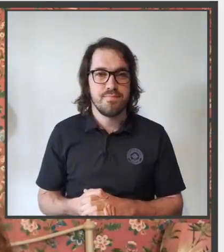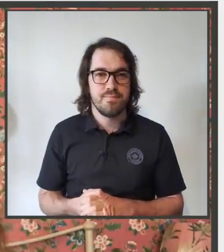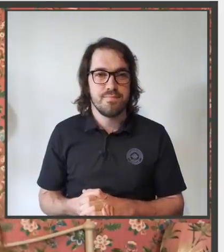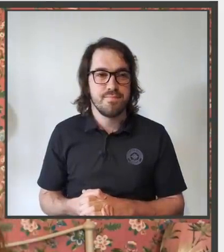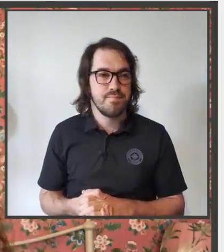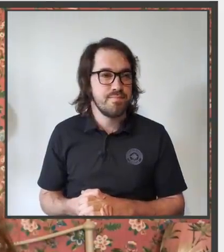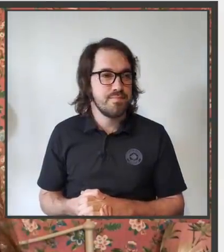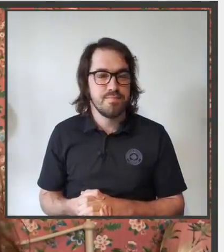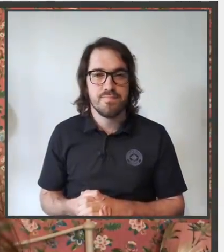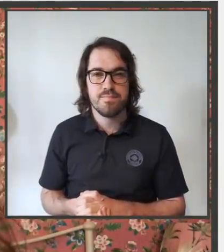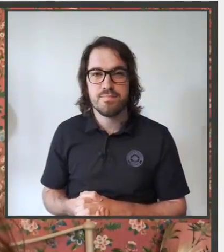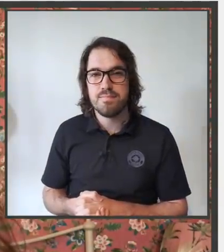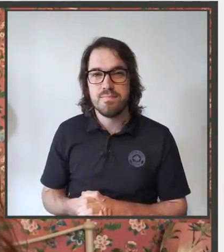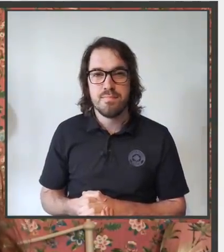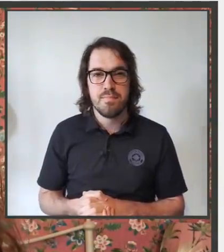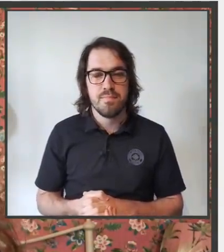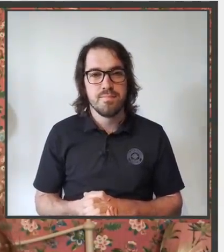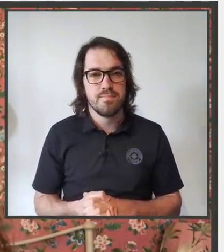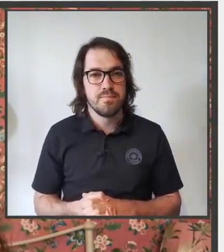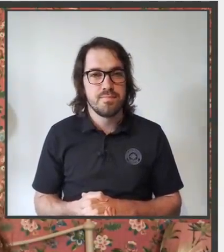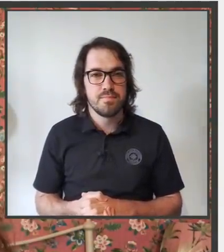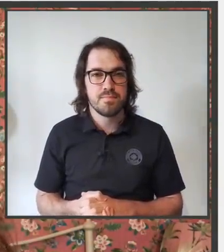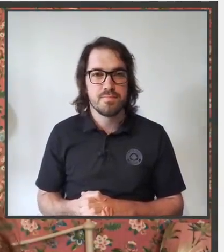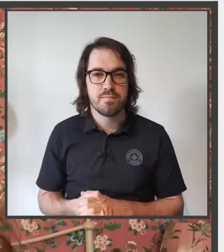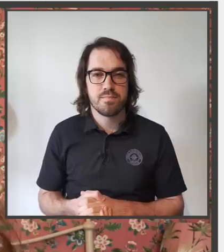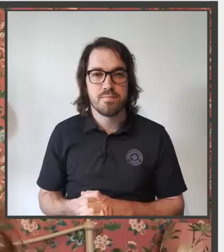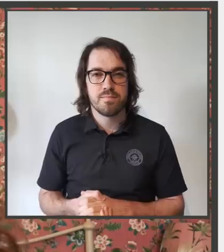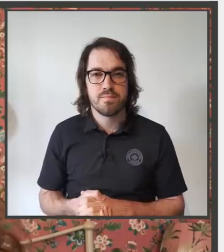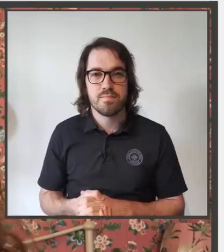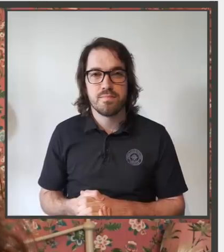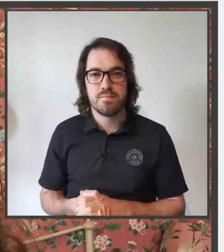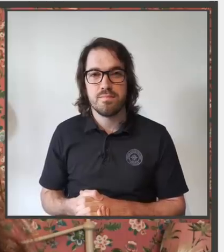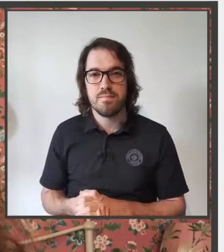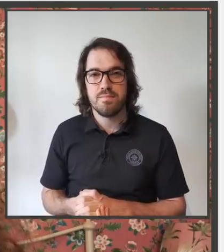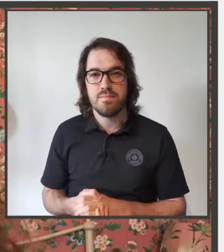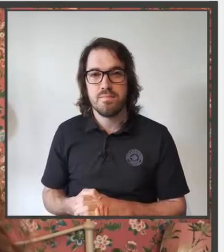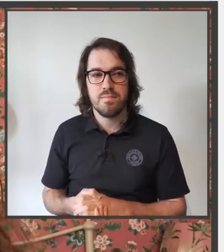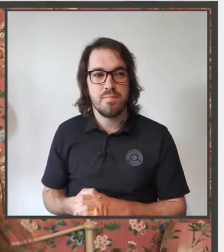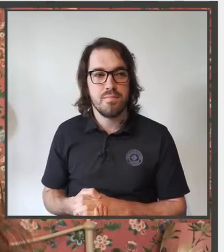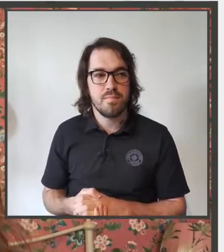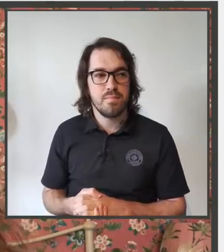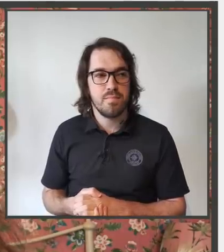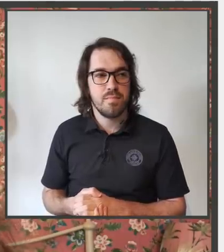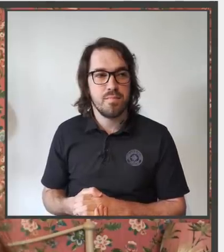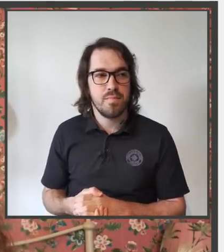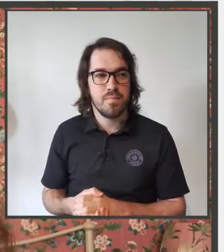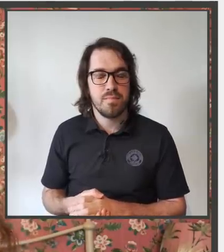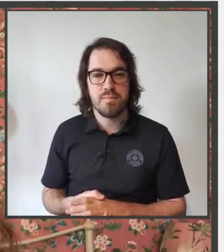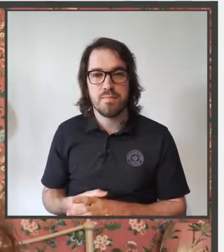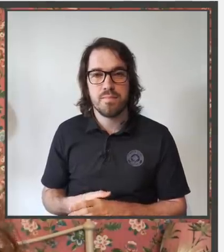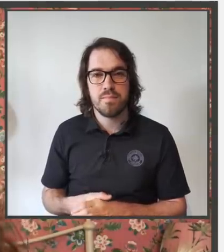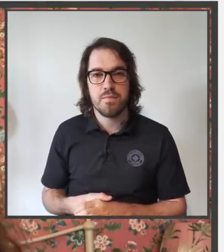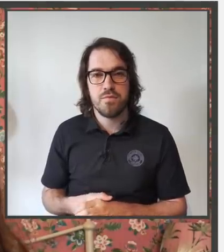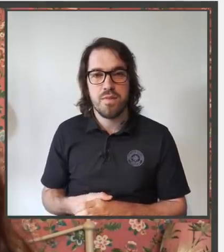can use it in a number of ways for people. We can use it to when something externally affects you really badly. So you can